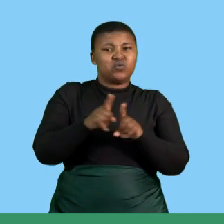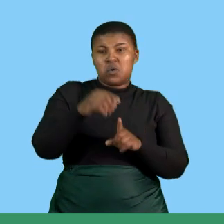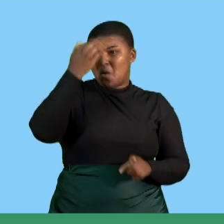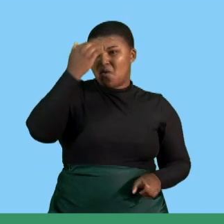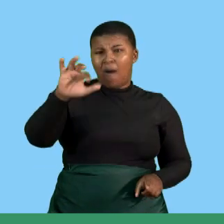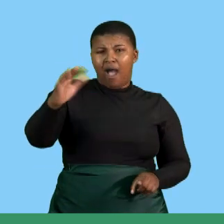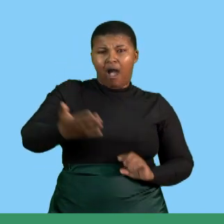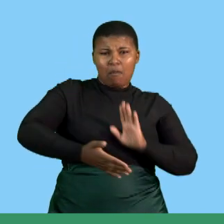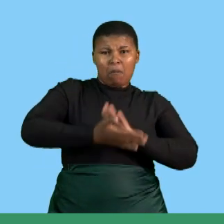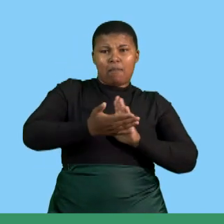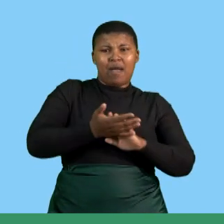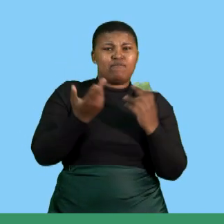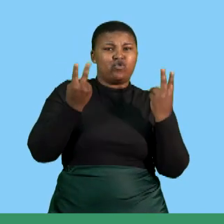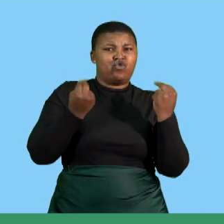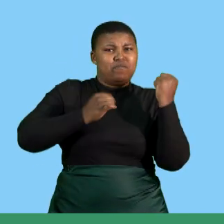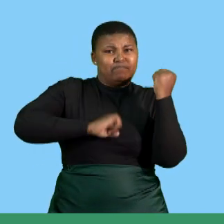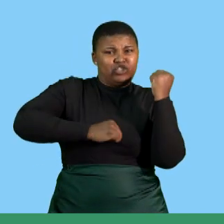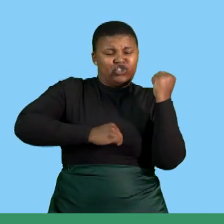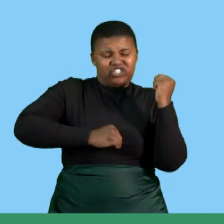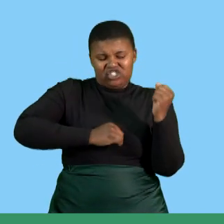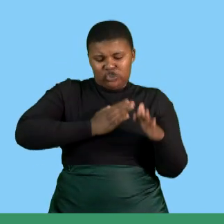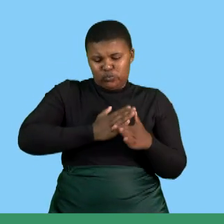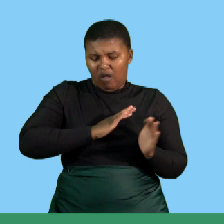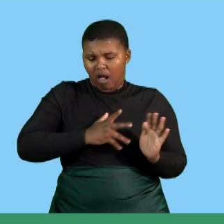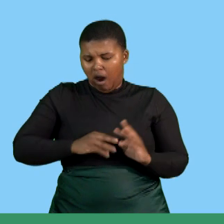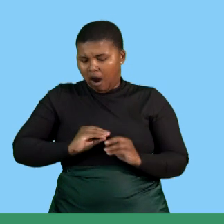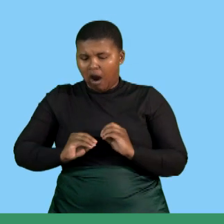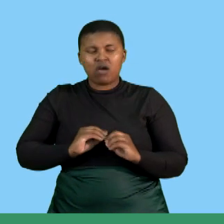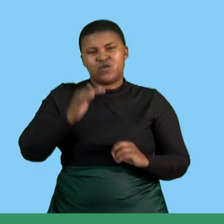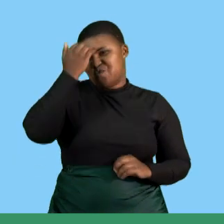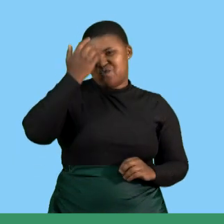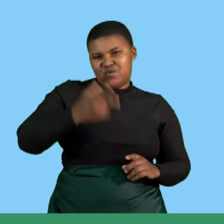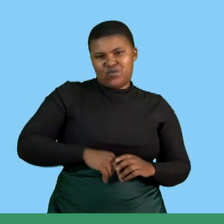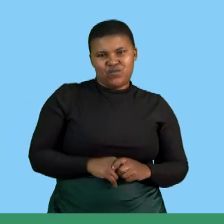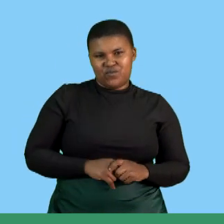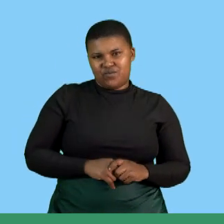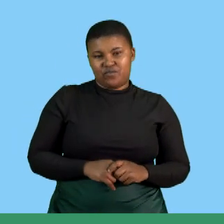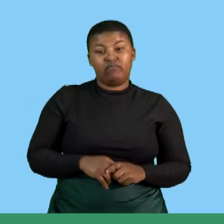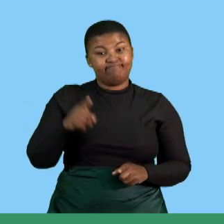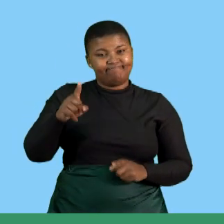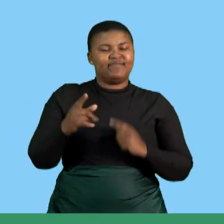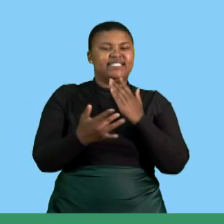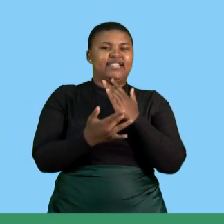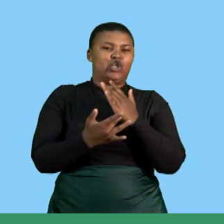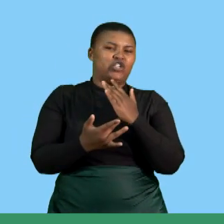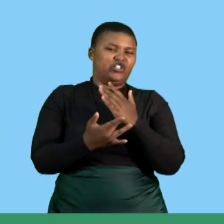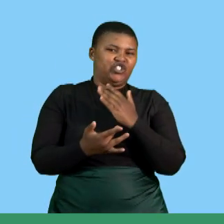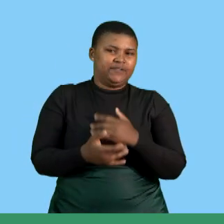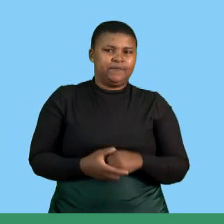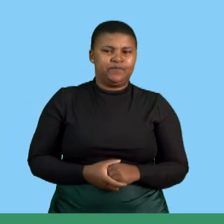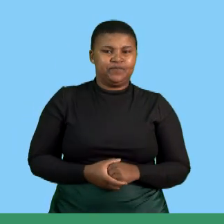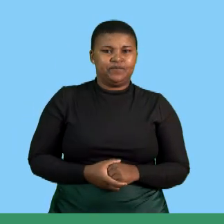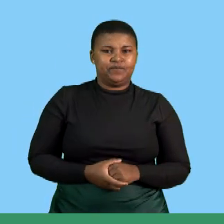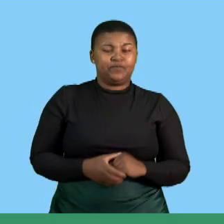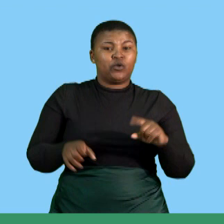not know how to operate new machinery. The new machinery is, of course, then technology.